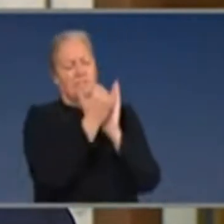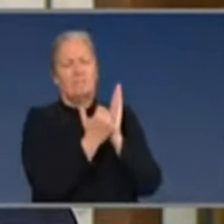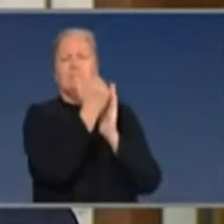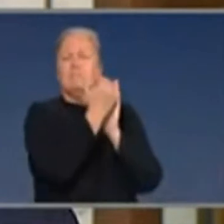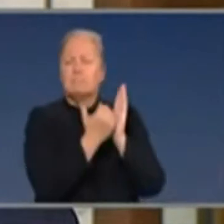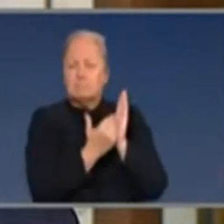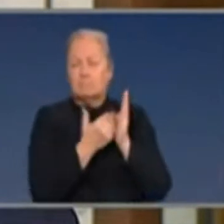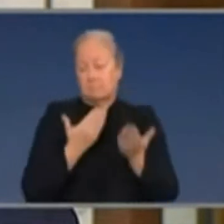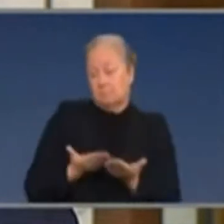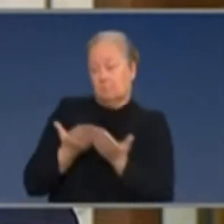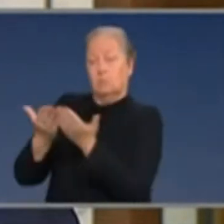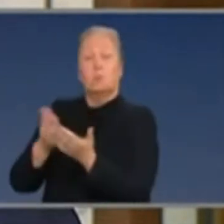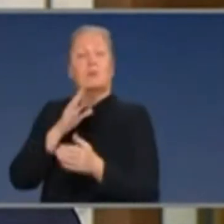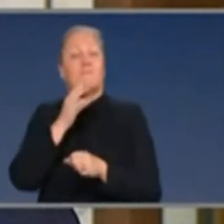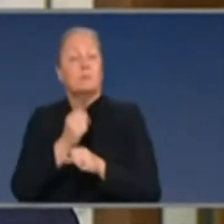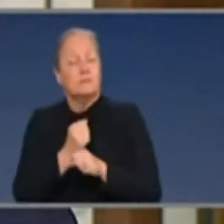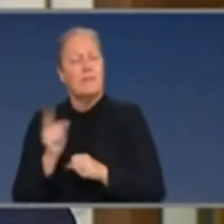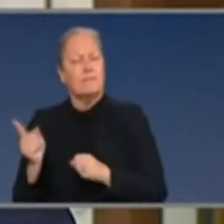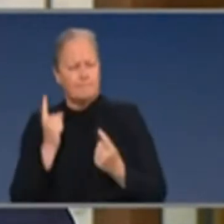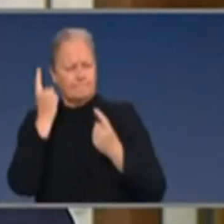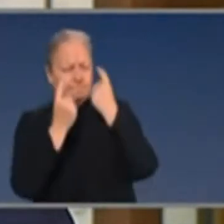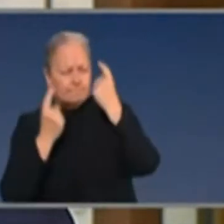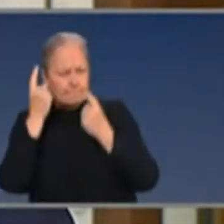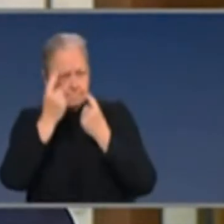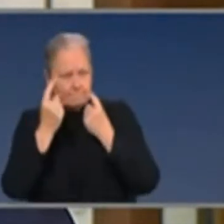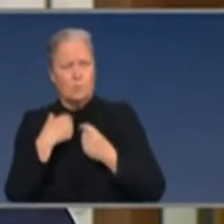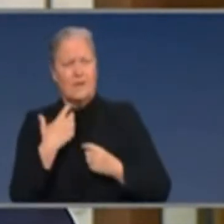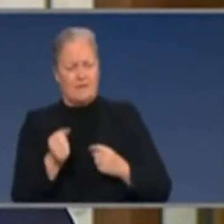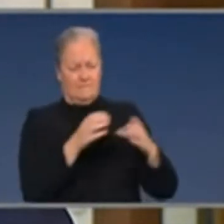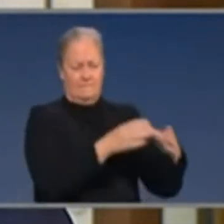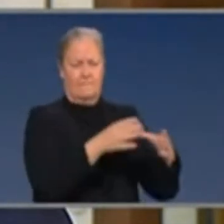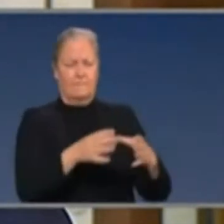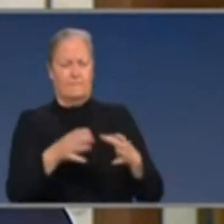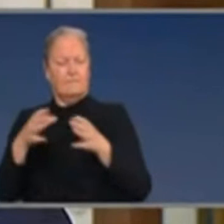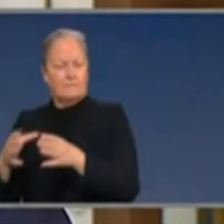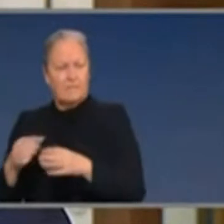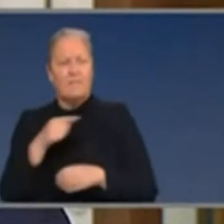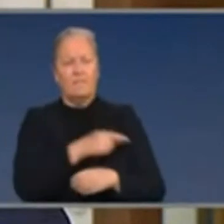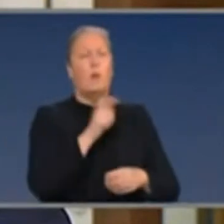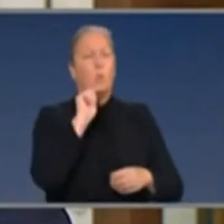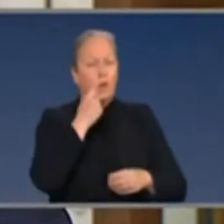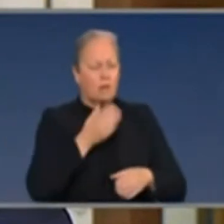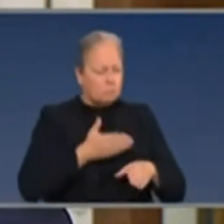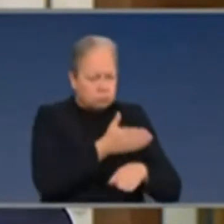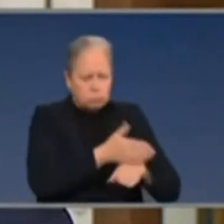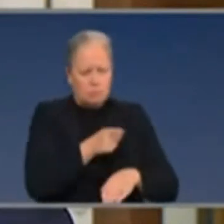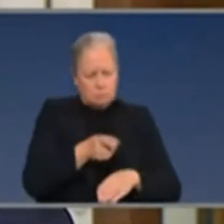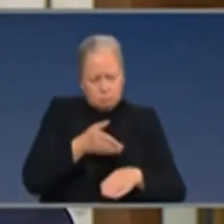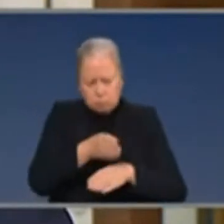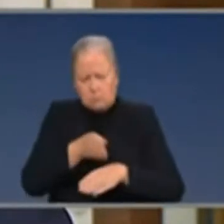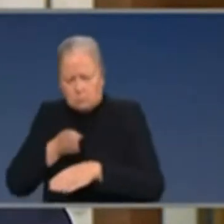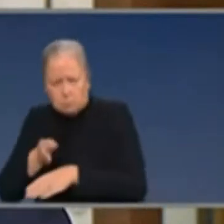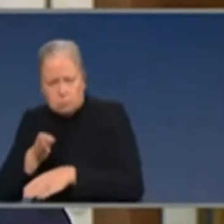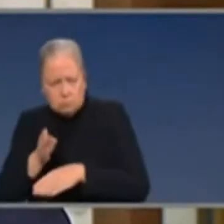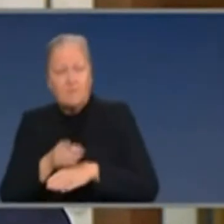The Coalition of Peaks is a very distinct group that will lead in many fronts in the closing the gap. But